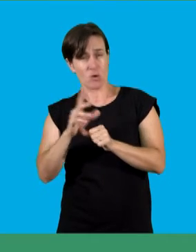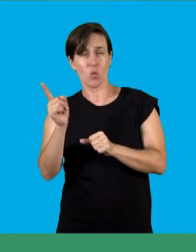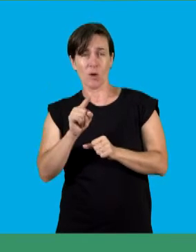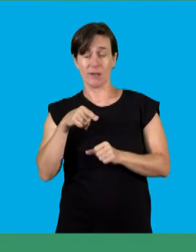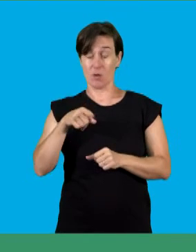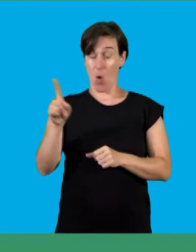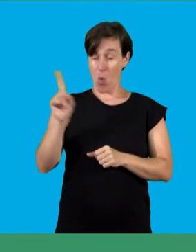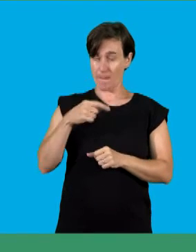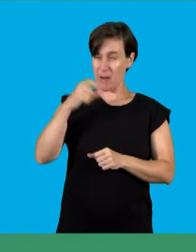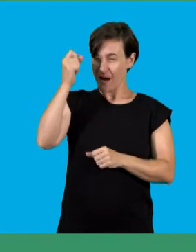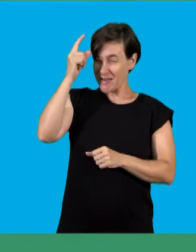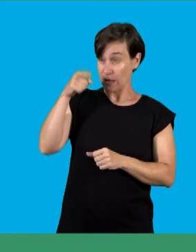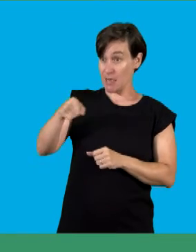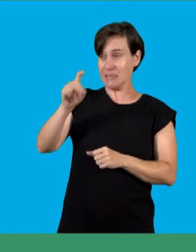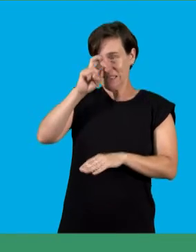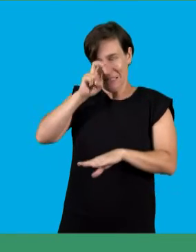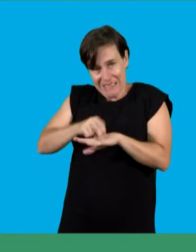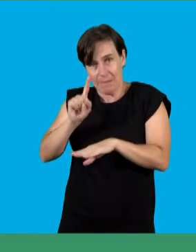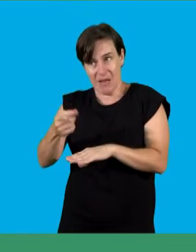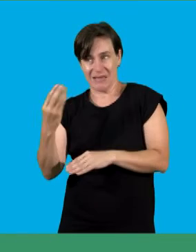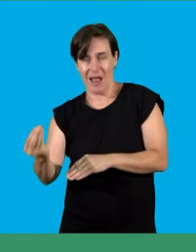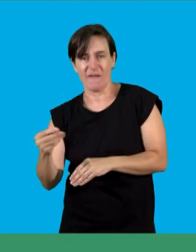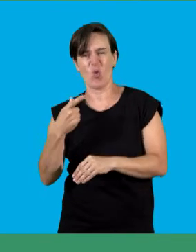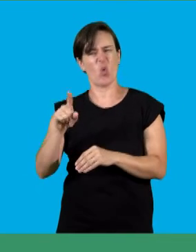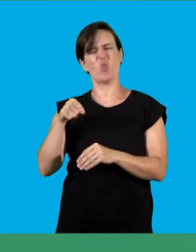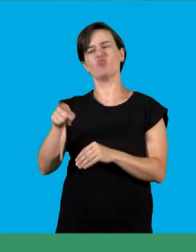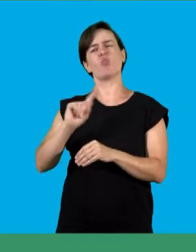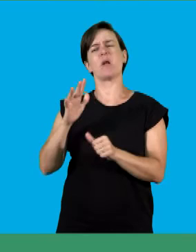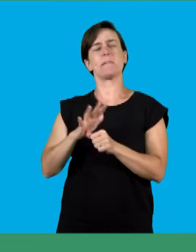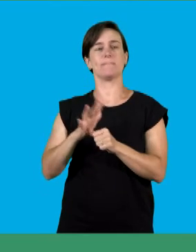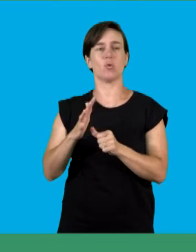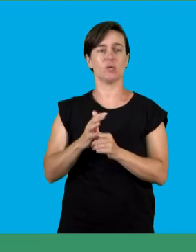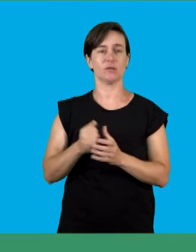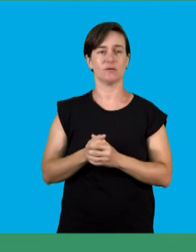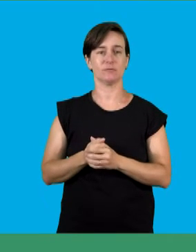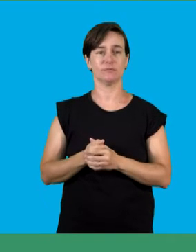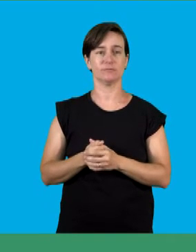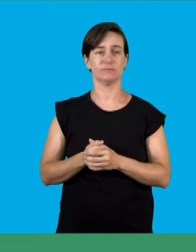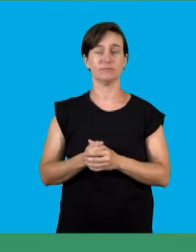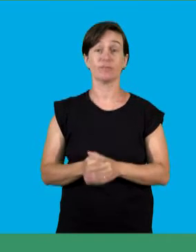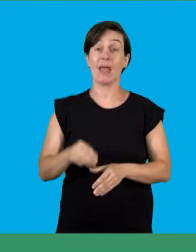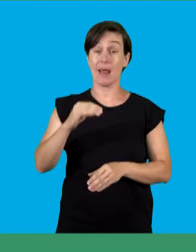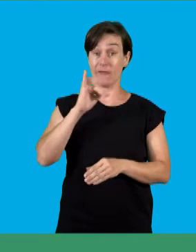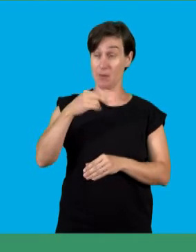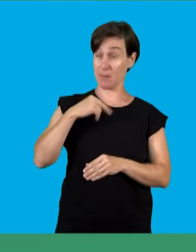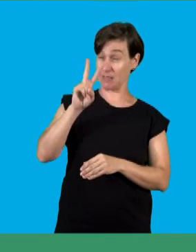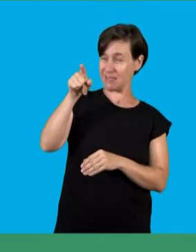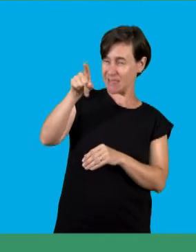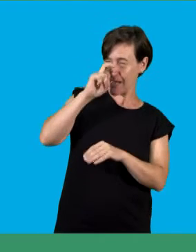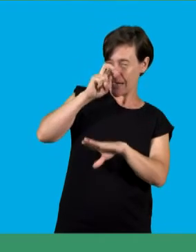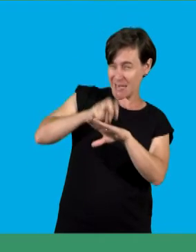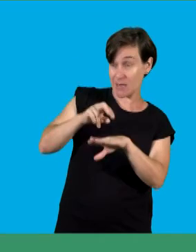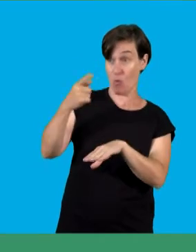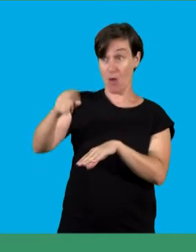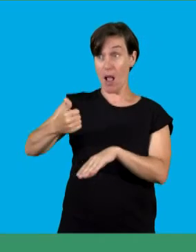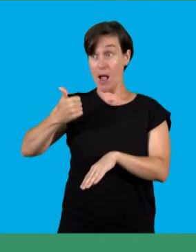is essential and what is not essential. Needs and desires, they form a guarantee for